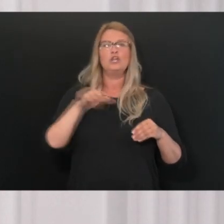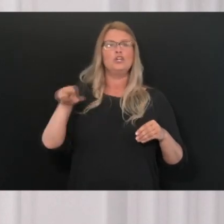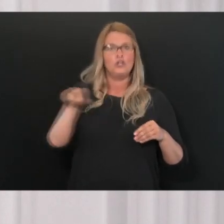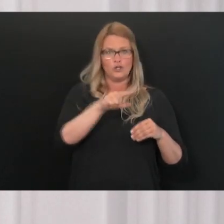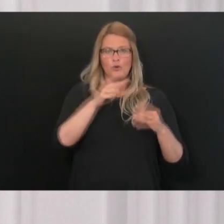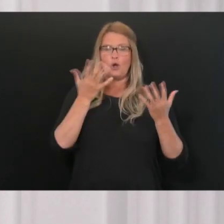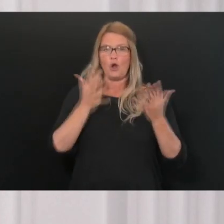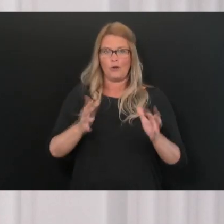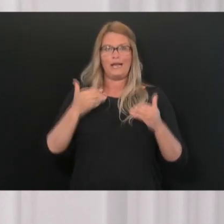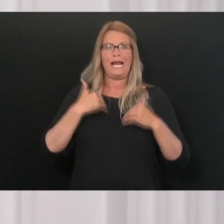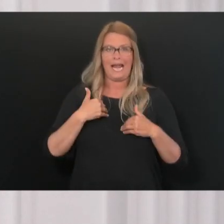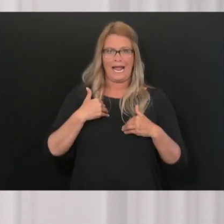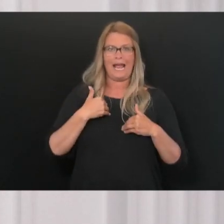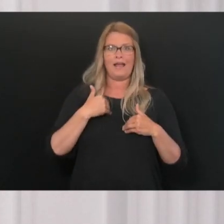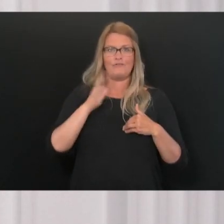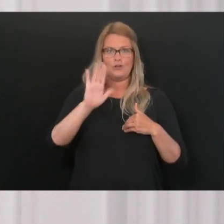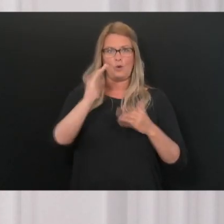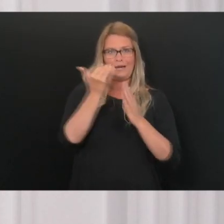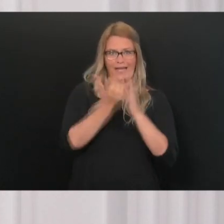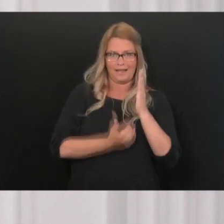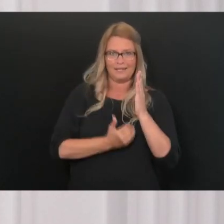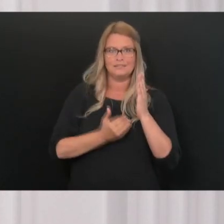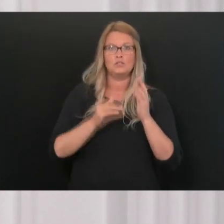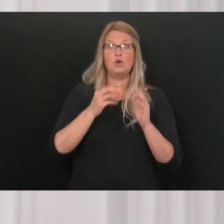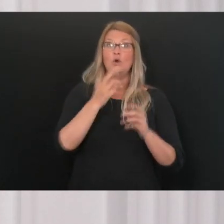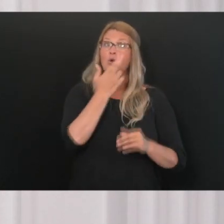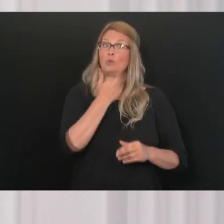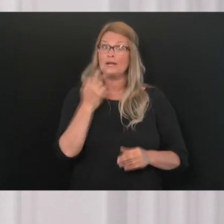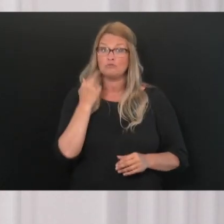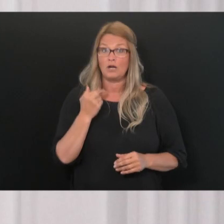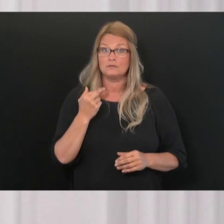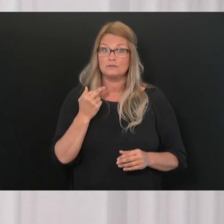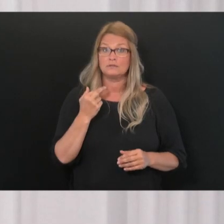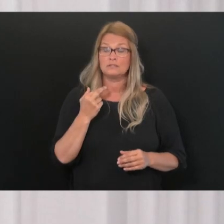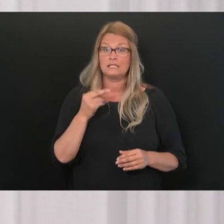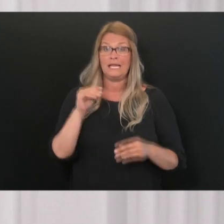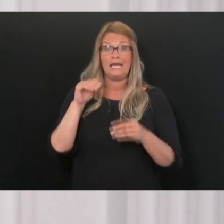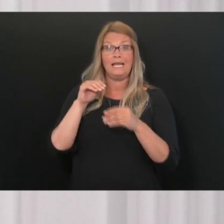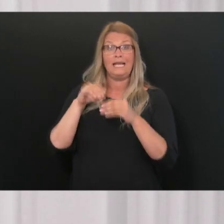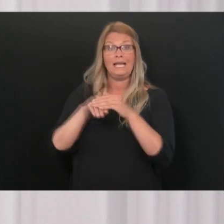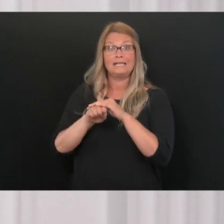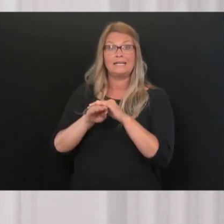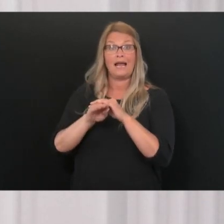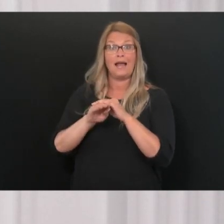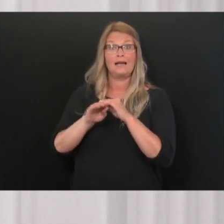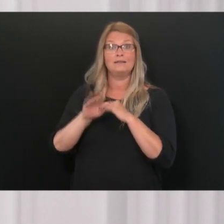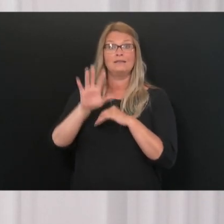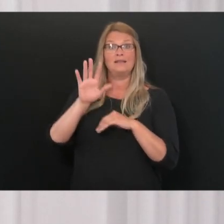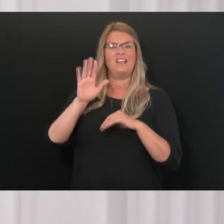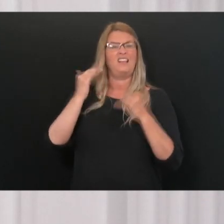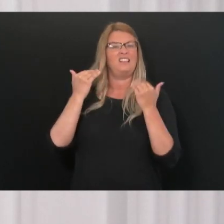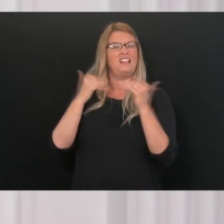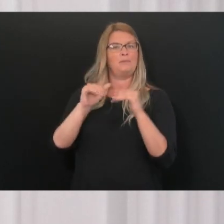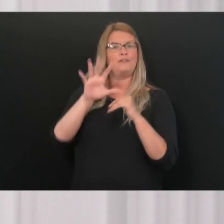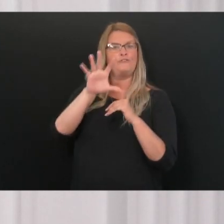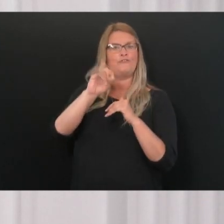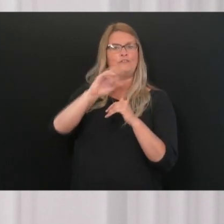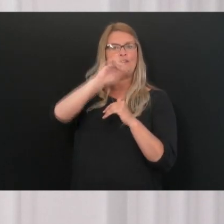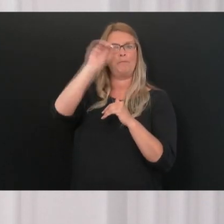in place. So, for example, restaurants, if we have said indoor dining is limited to 50% of average